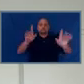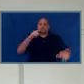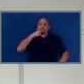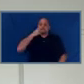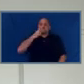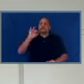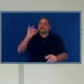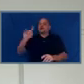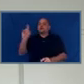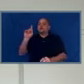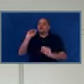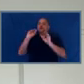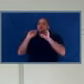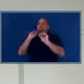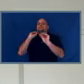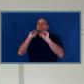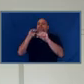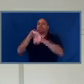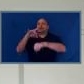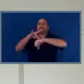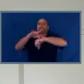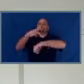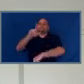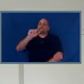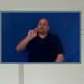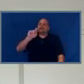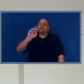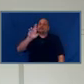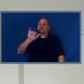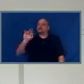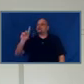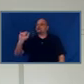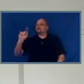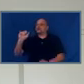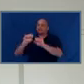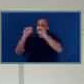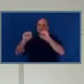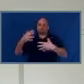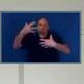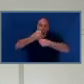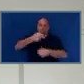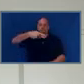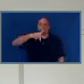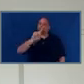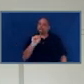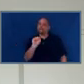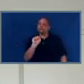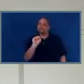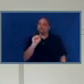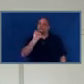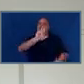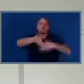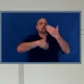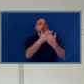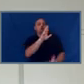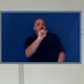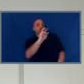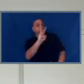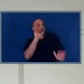Data System. And that's where you can access all of the raw images that haven't undergone any